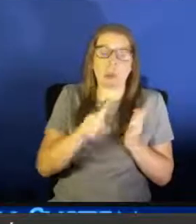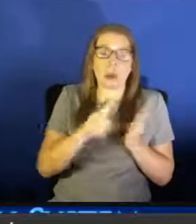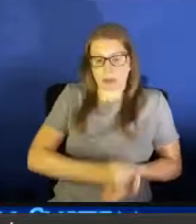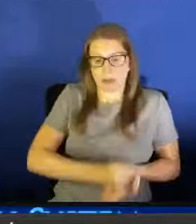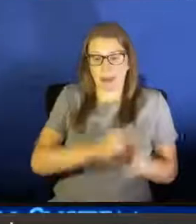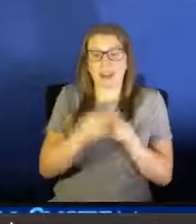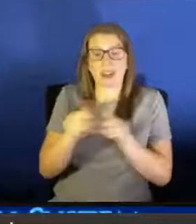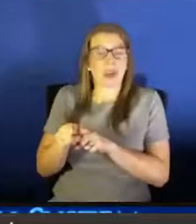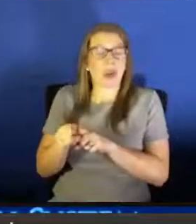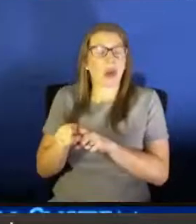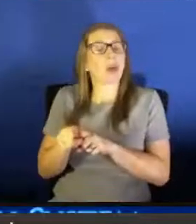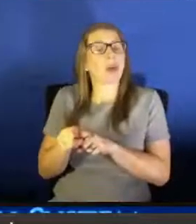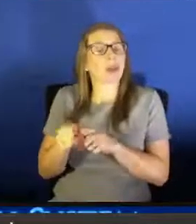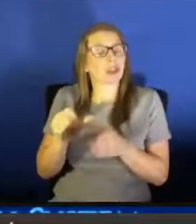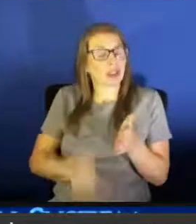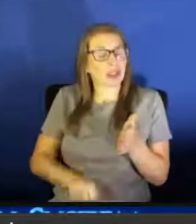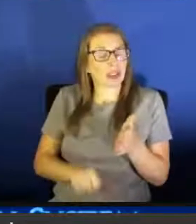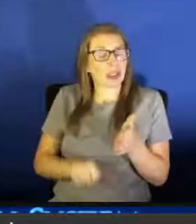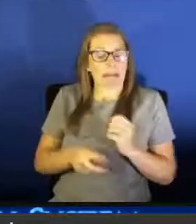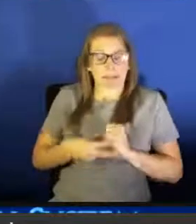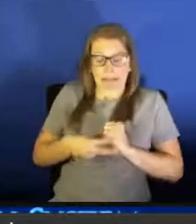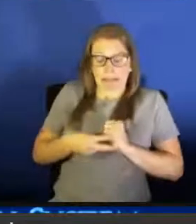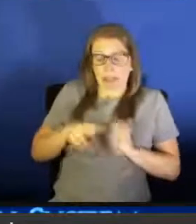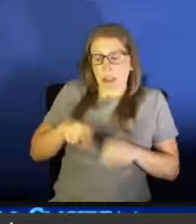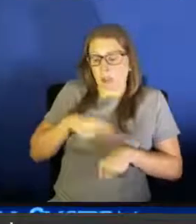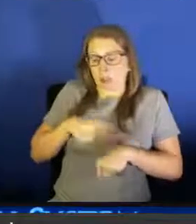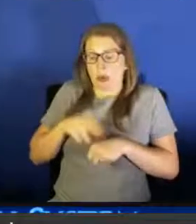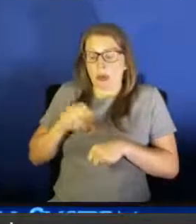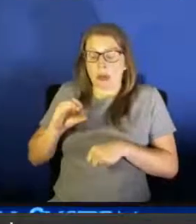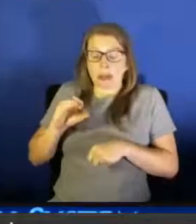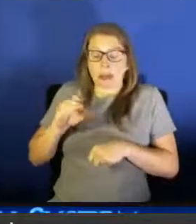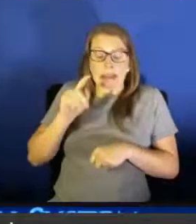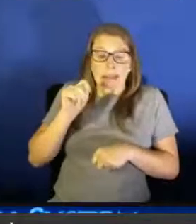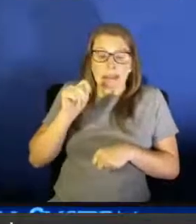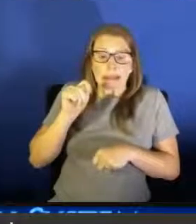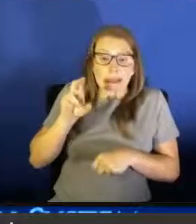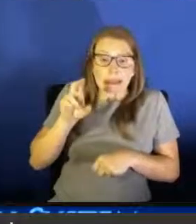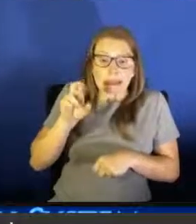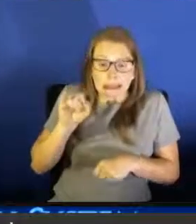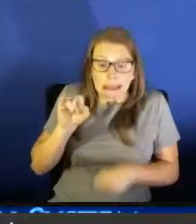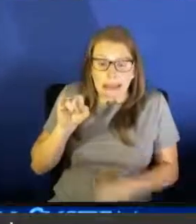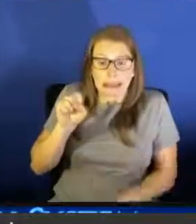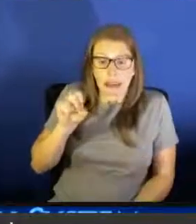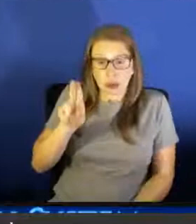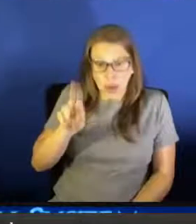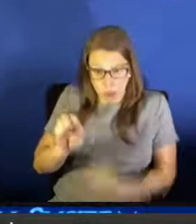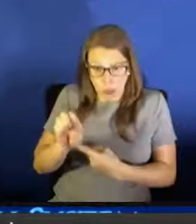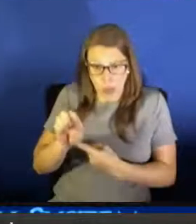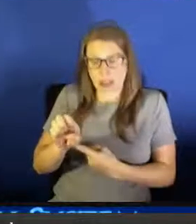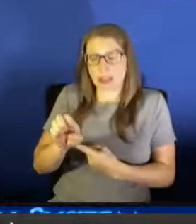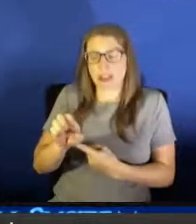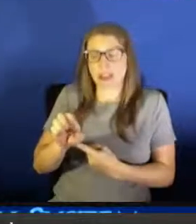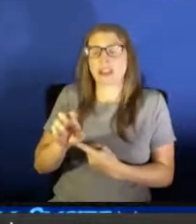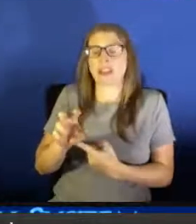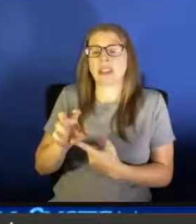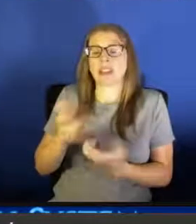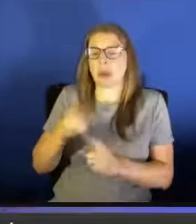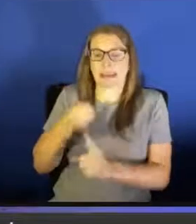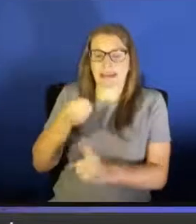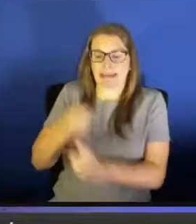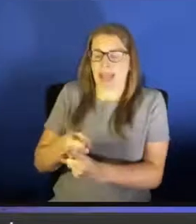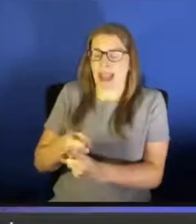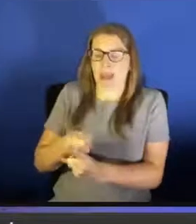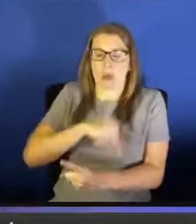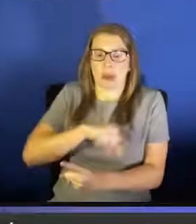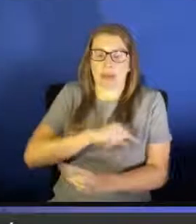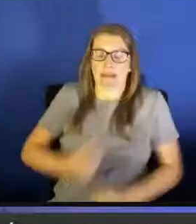organ tissue, to preserve things around the prostate gland that can then reduce the quality of life impact later. Well, and what you're talking about, I have to mention